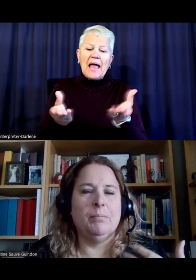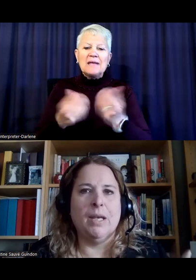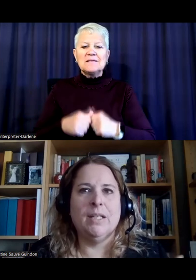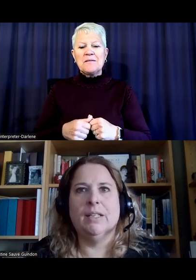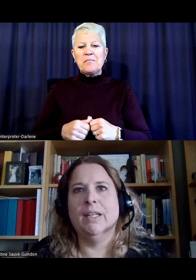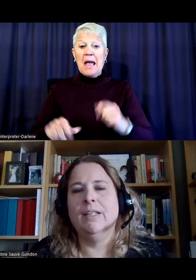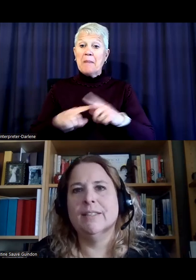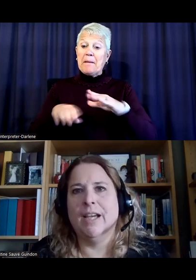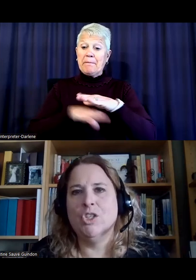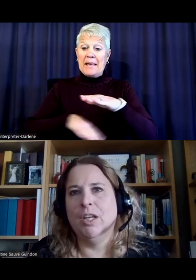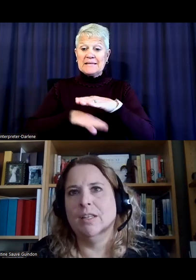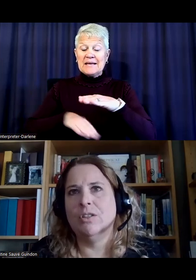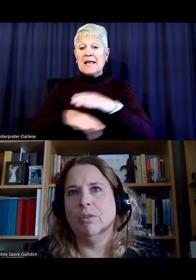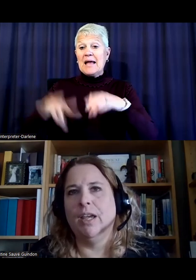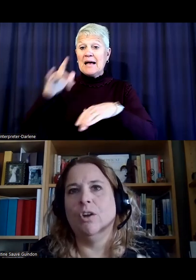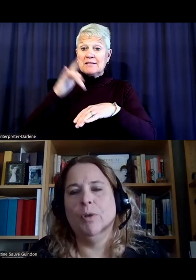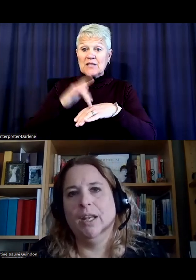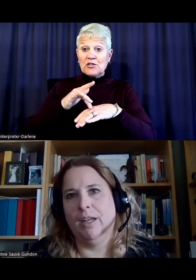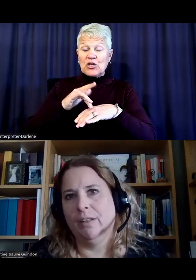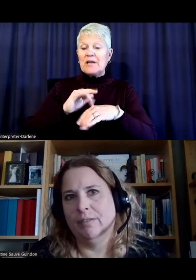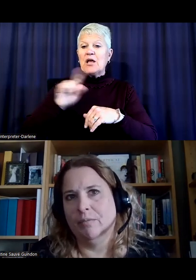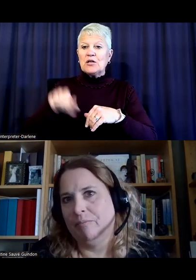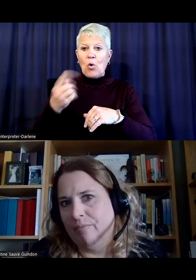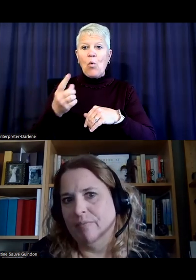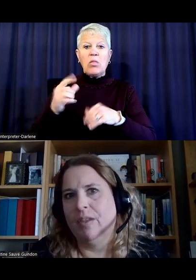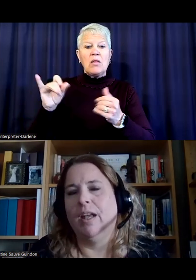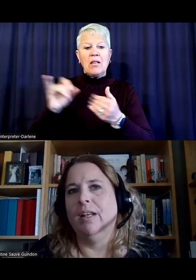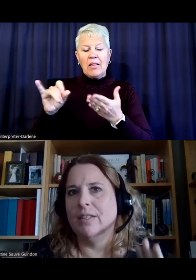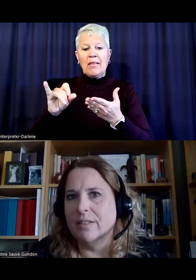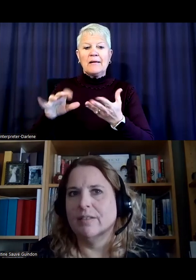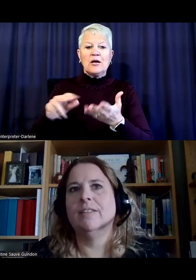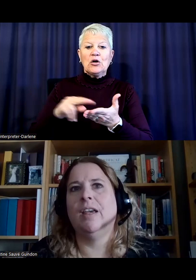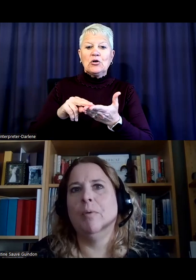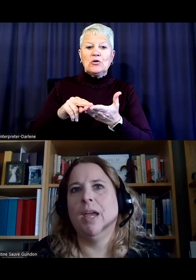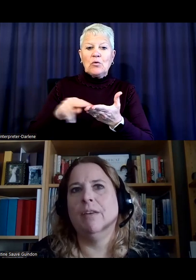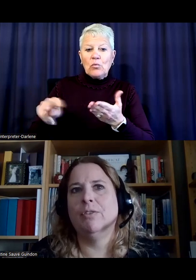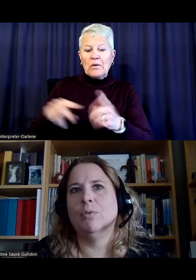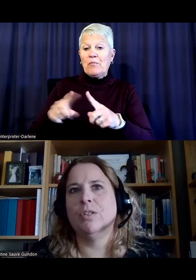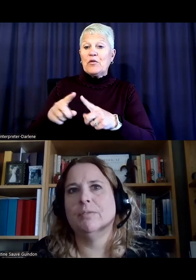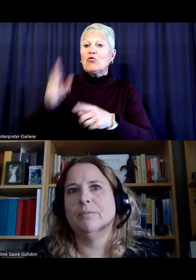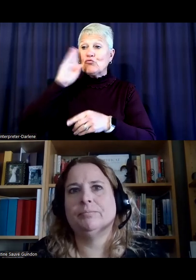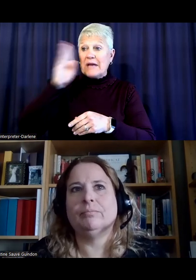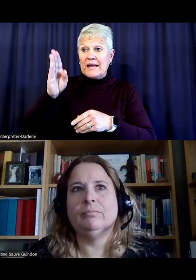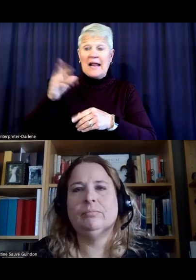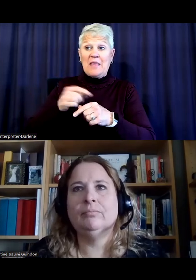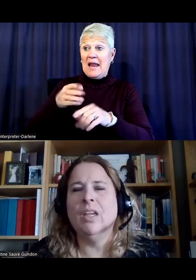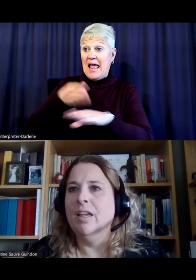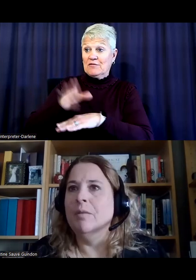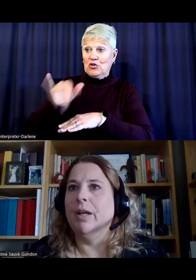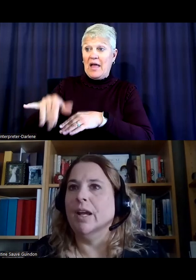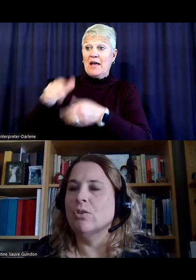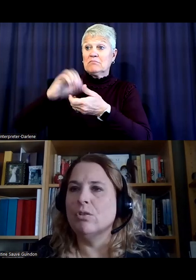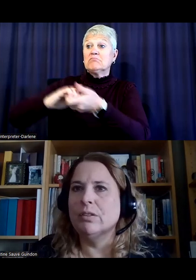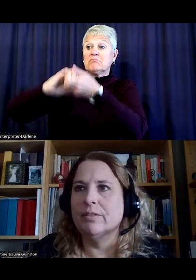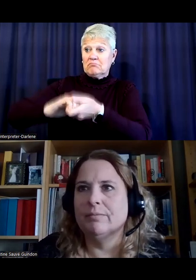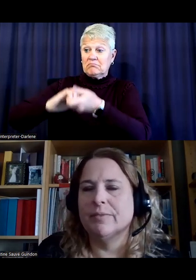But basically, touching is only a greeting. And it's stay away afterwards.